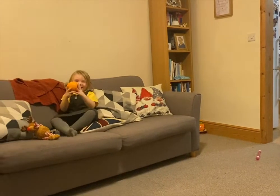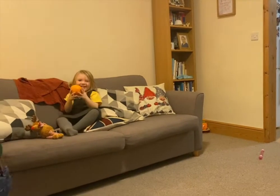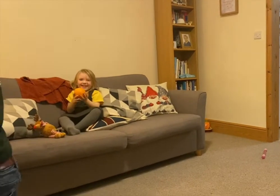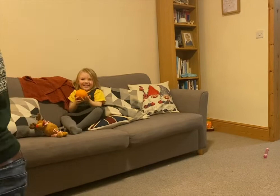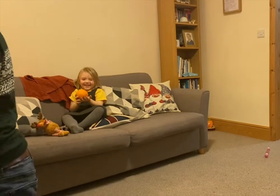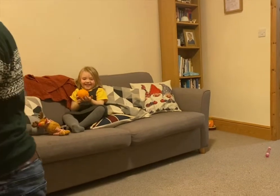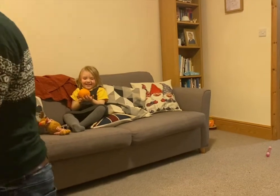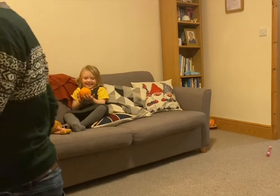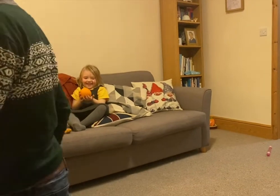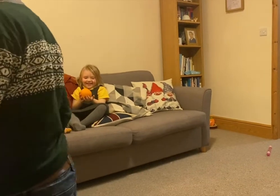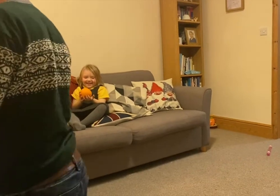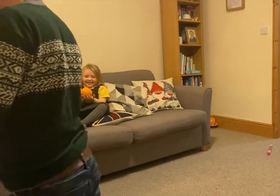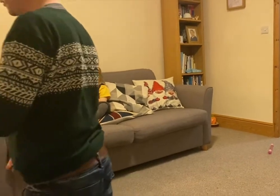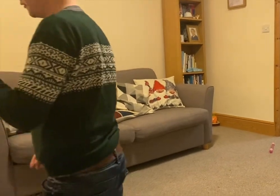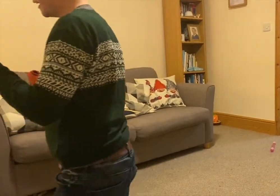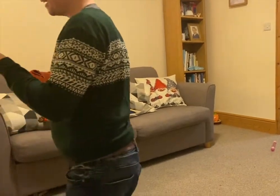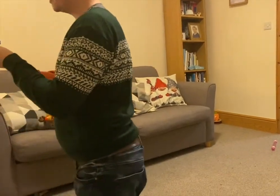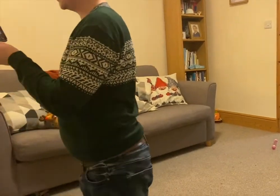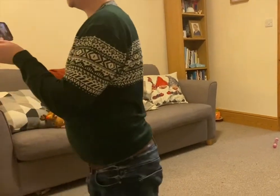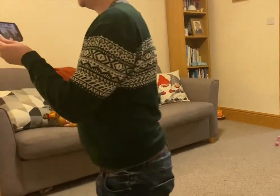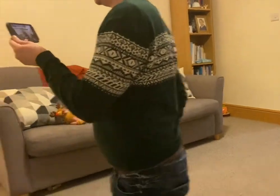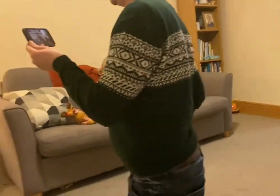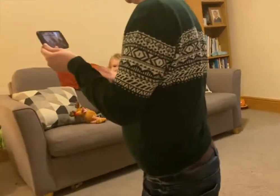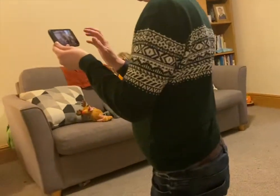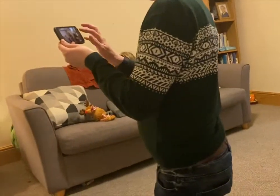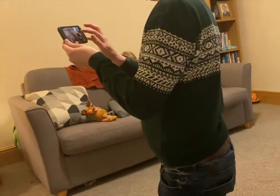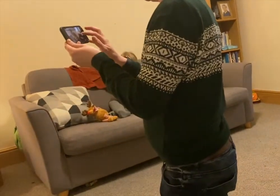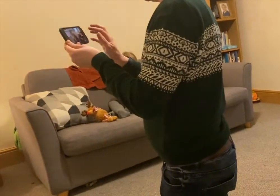You must find an orange. Luca, what have you found?